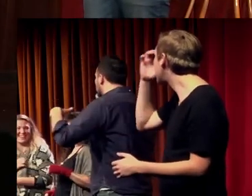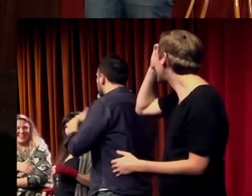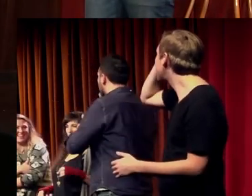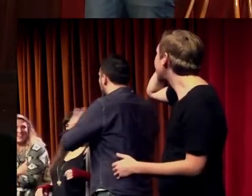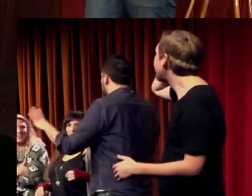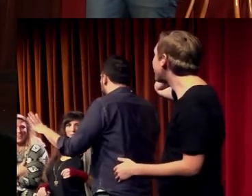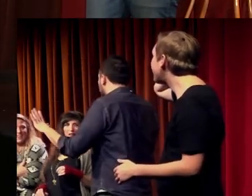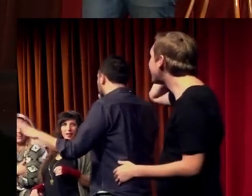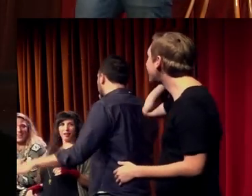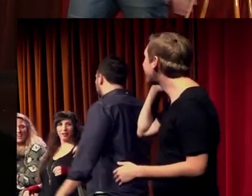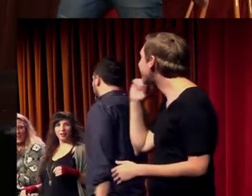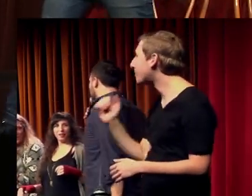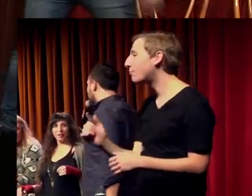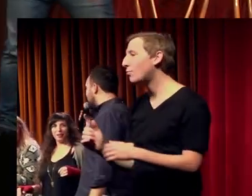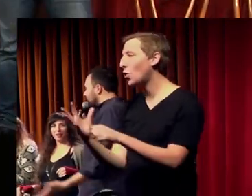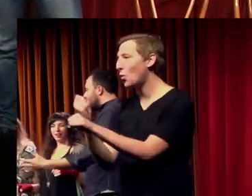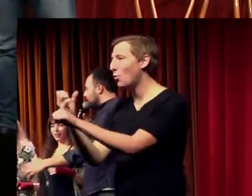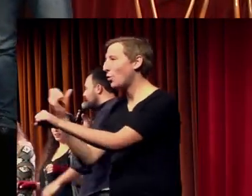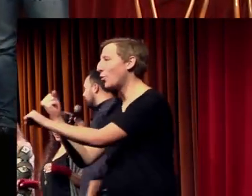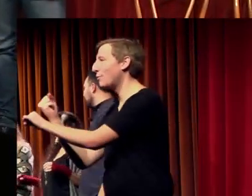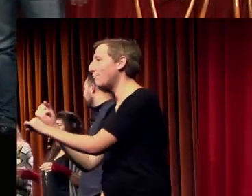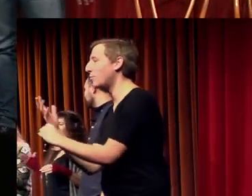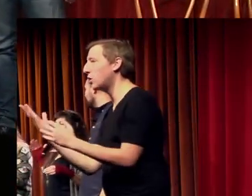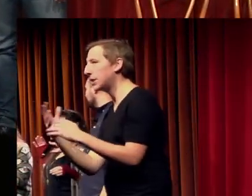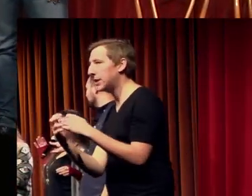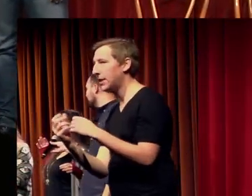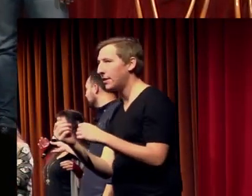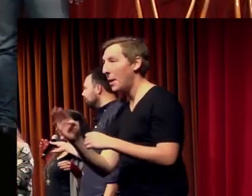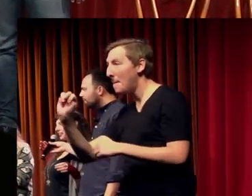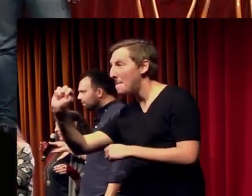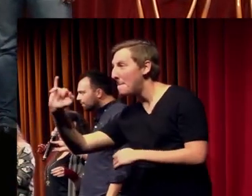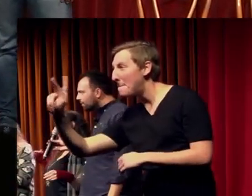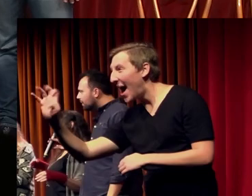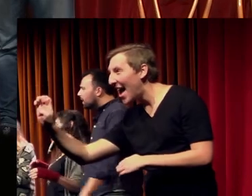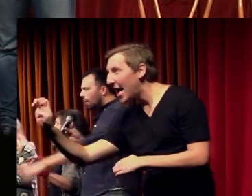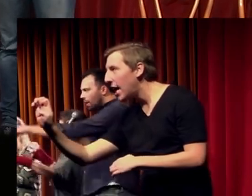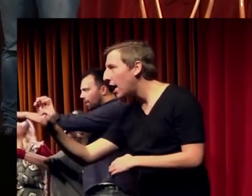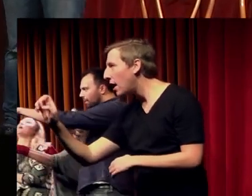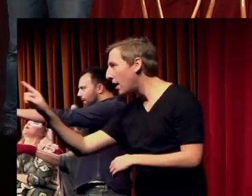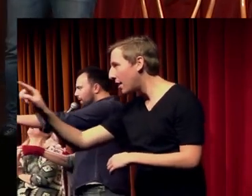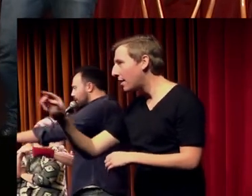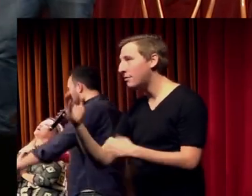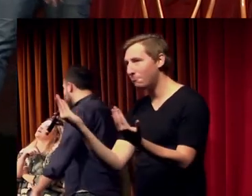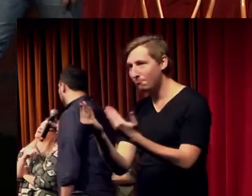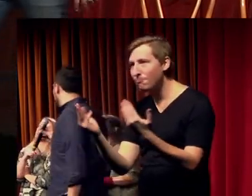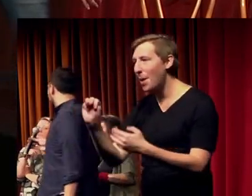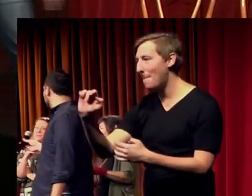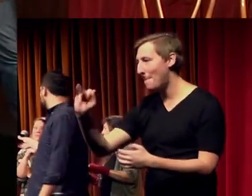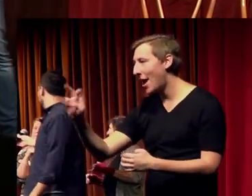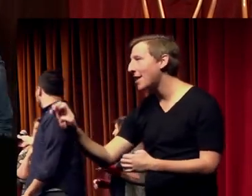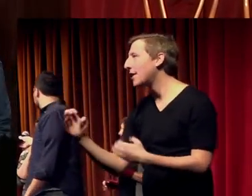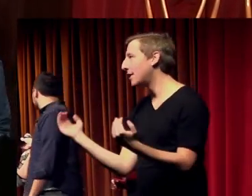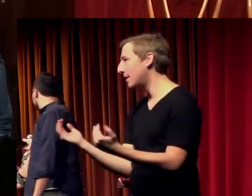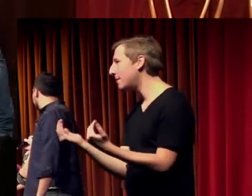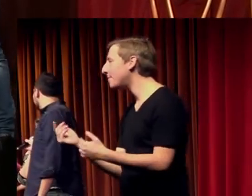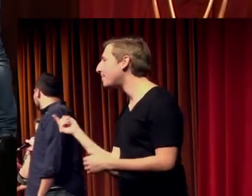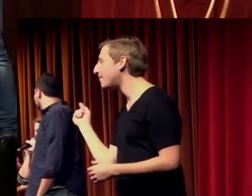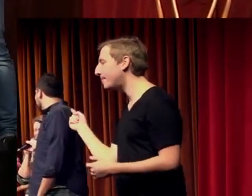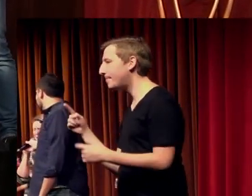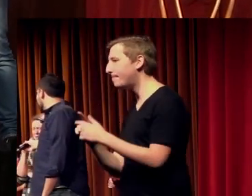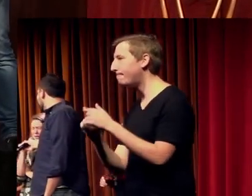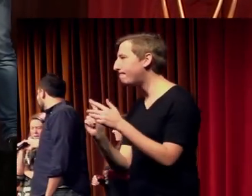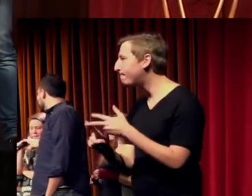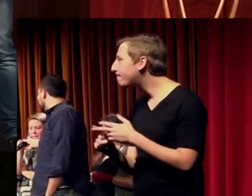Okay, great. So you're three for three. Great. Here we go. Now it's going to get a little tougher. Mike. Yay! Oh, yeah. Mike, right?